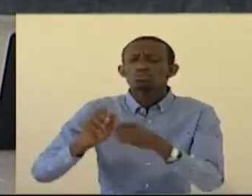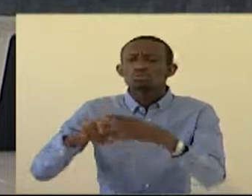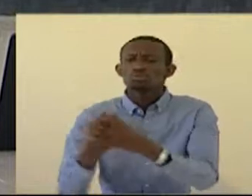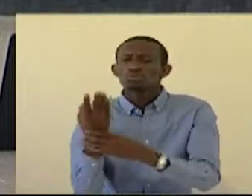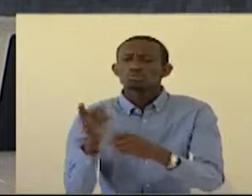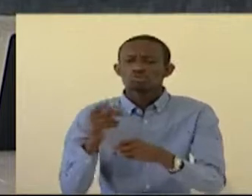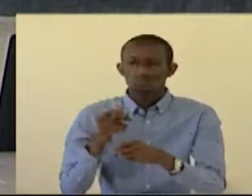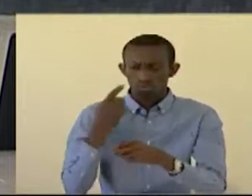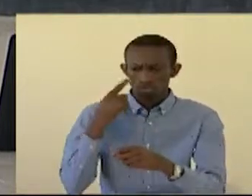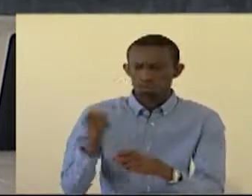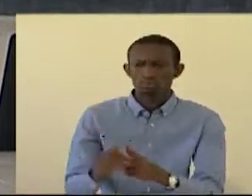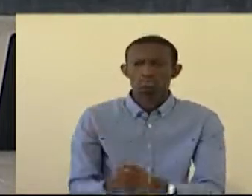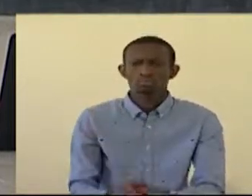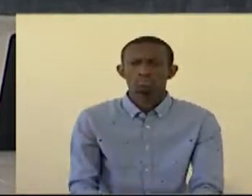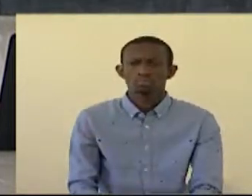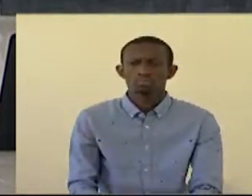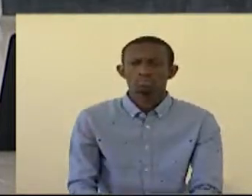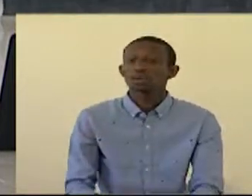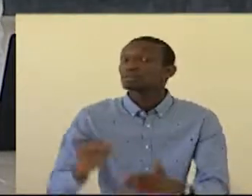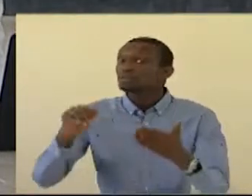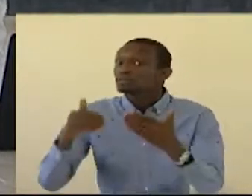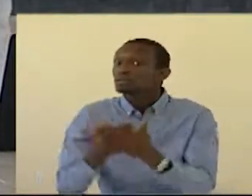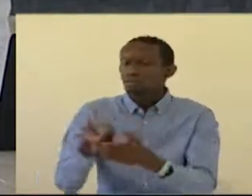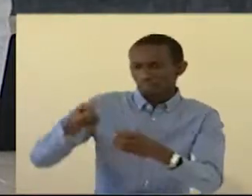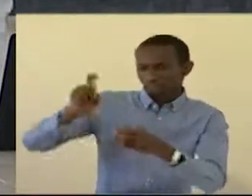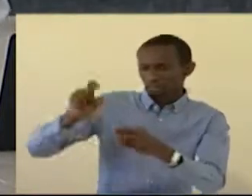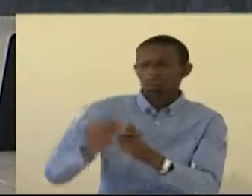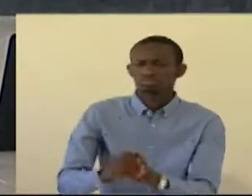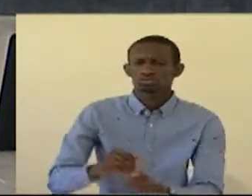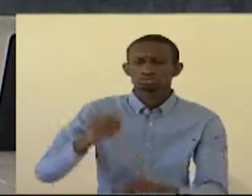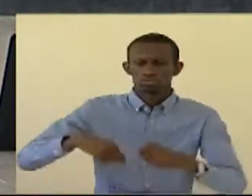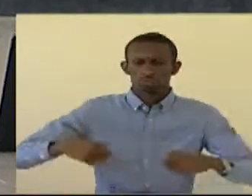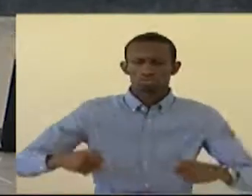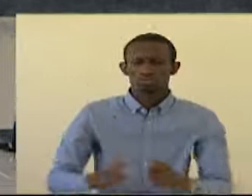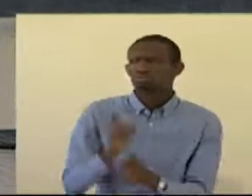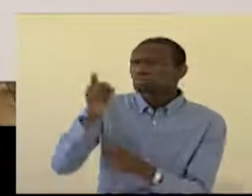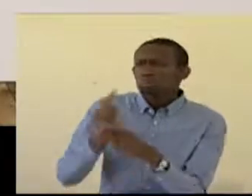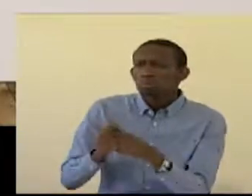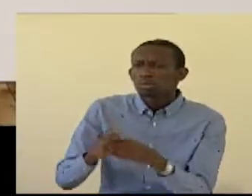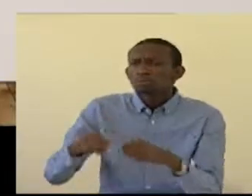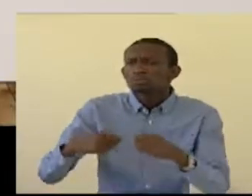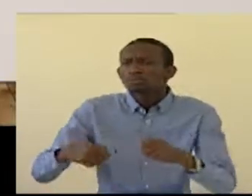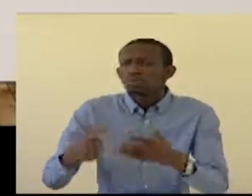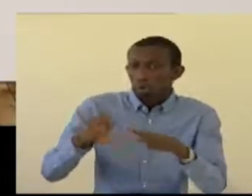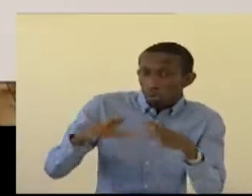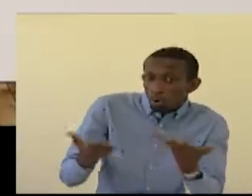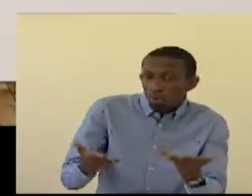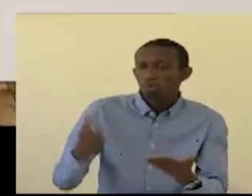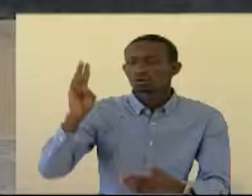get, it is an addition reaction. So we call the reaction or the